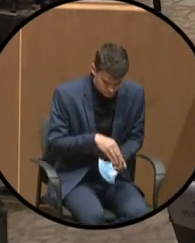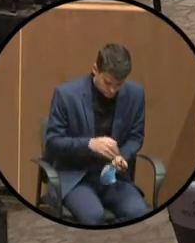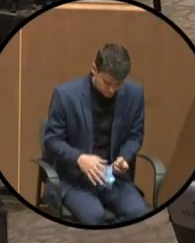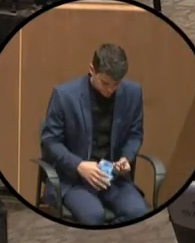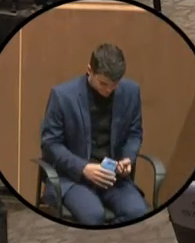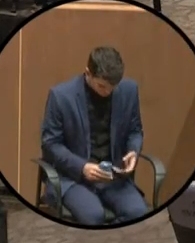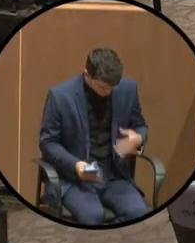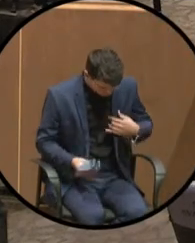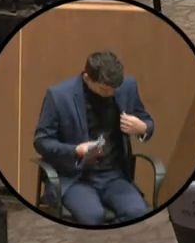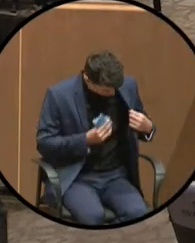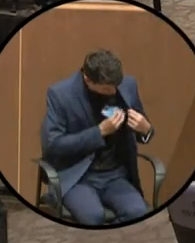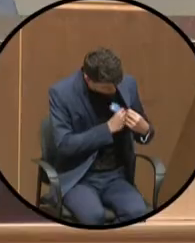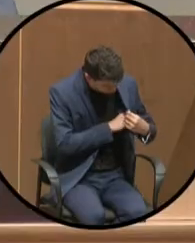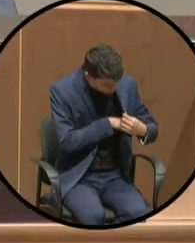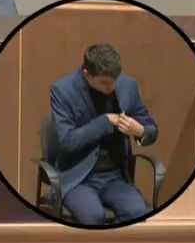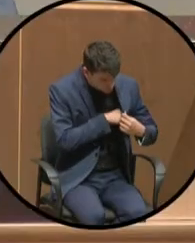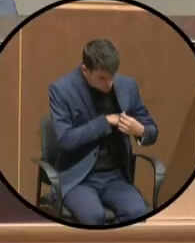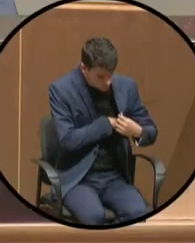Thank you, Chair.